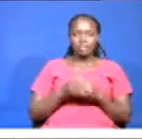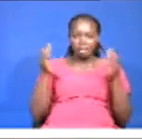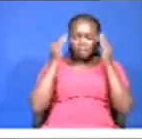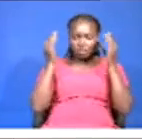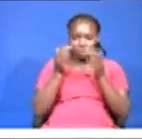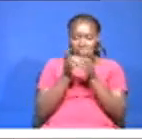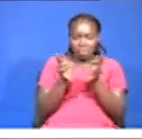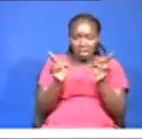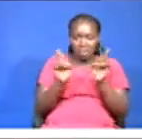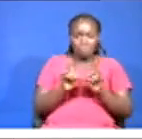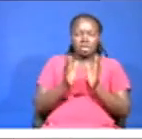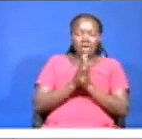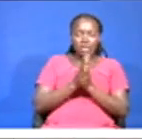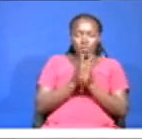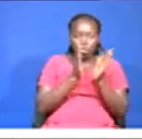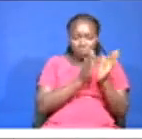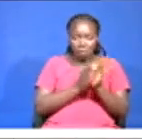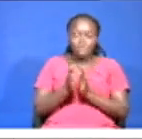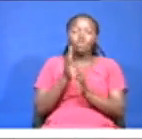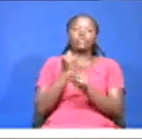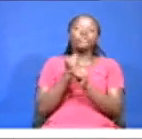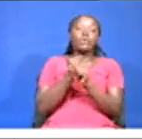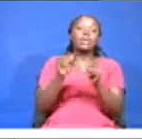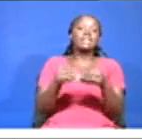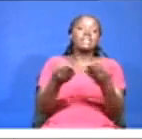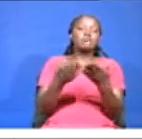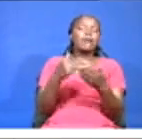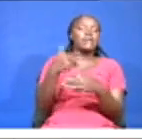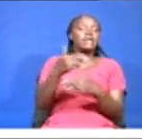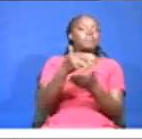and we intend to deliver on every portion of our commitment.